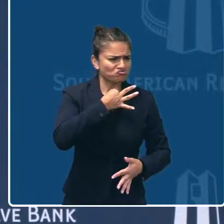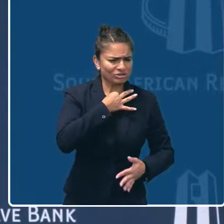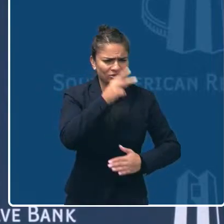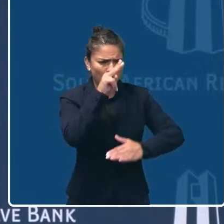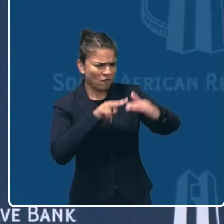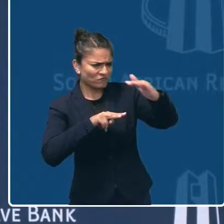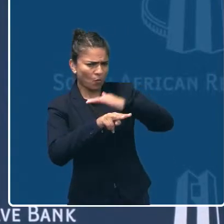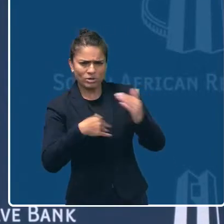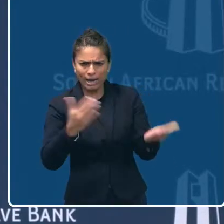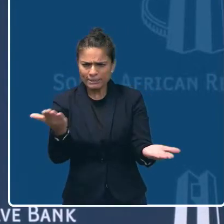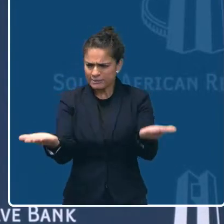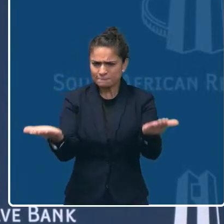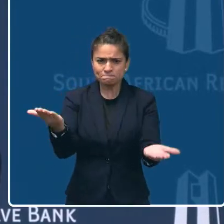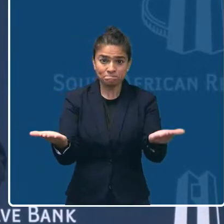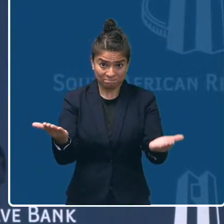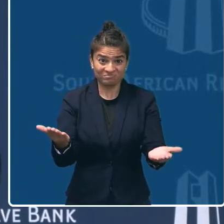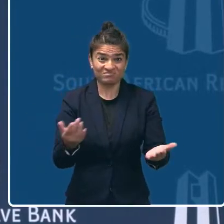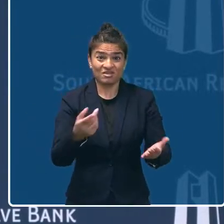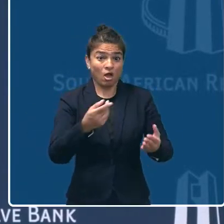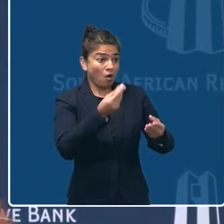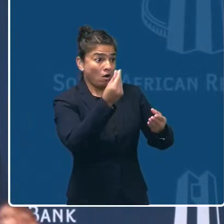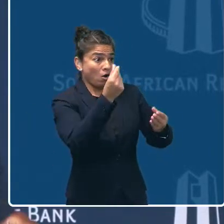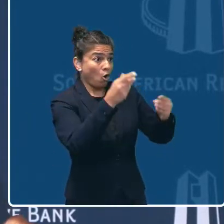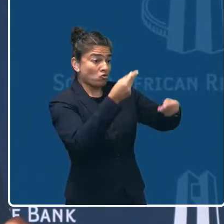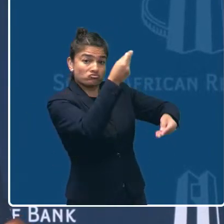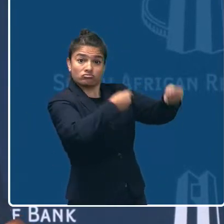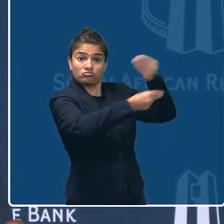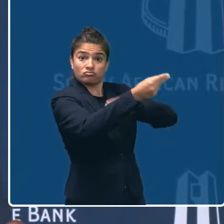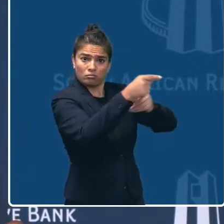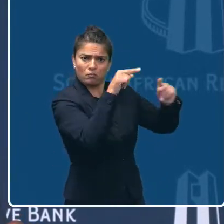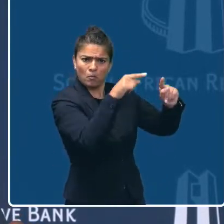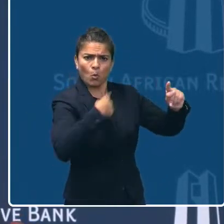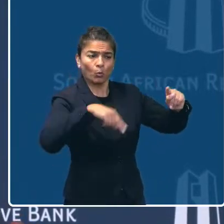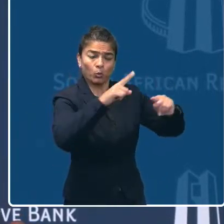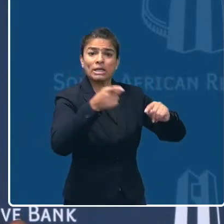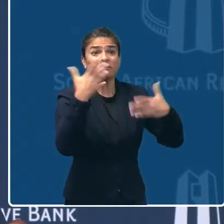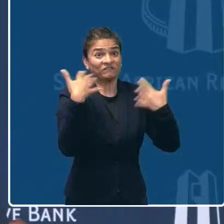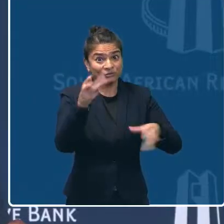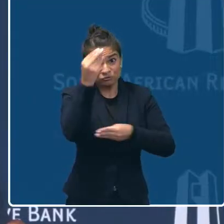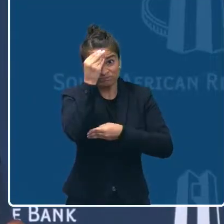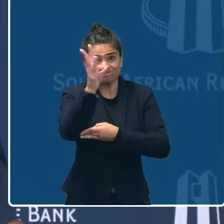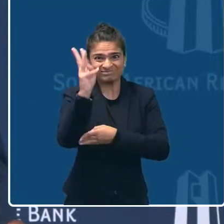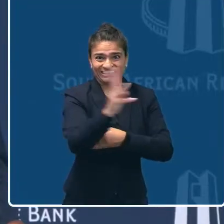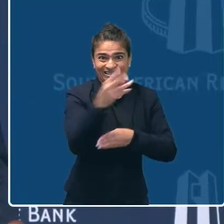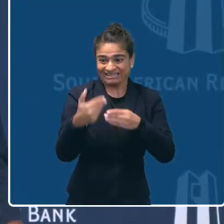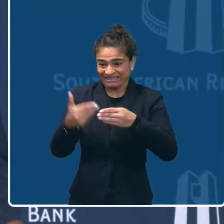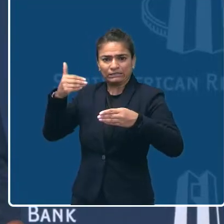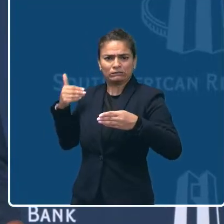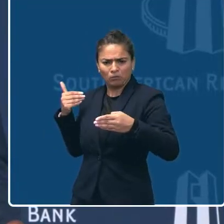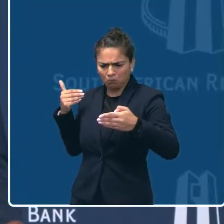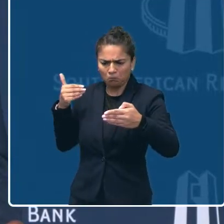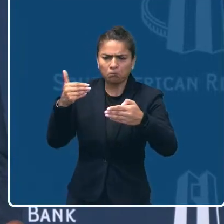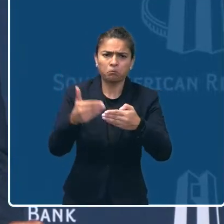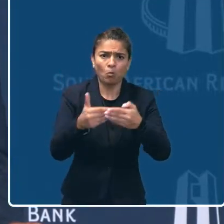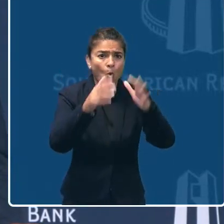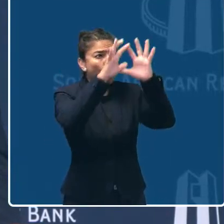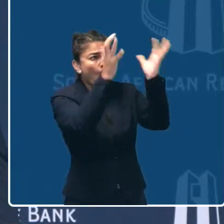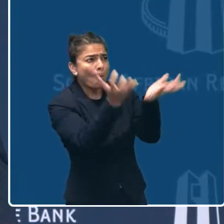of rand depreciation that we warned of at our last meeting, given both global and domestic